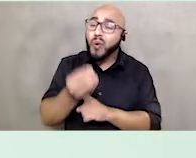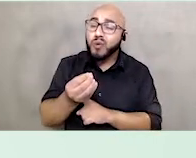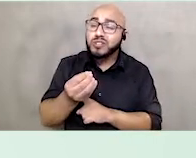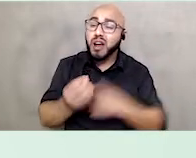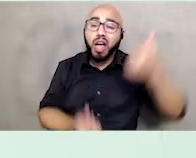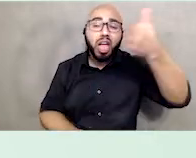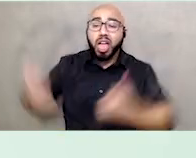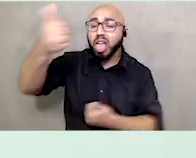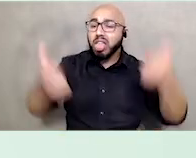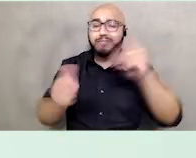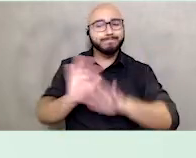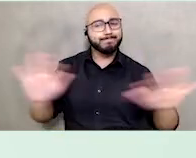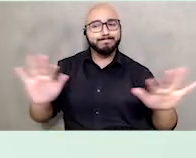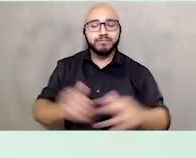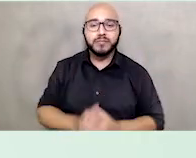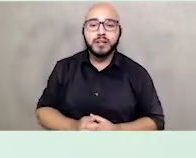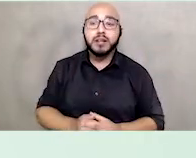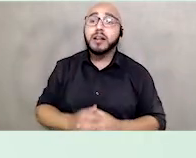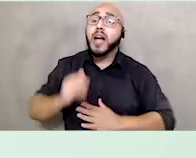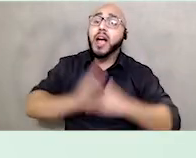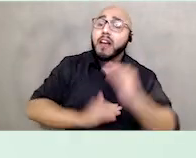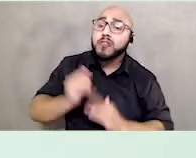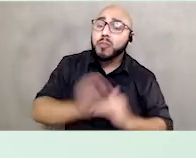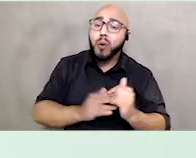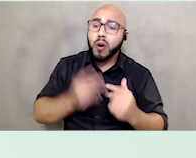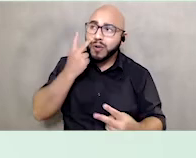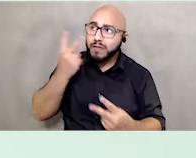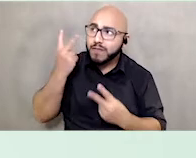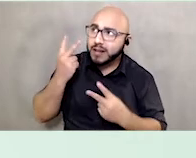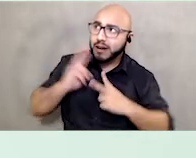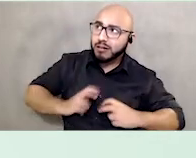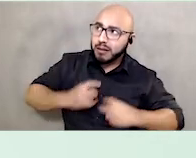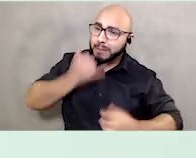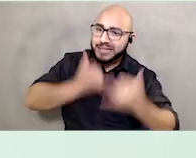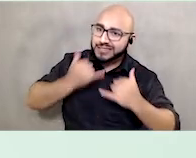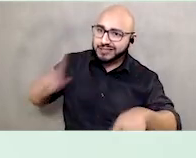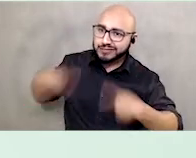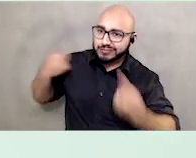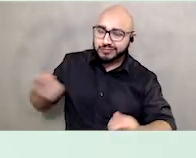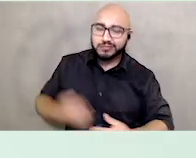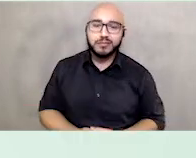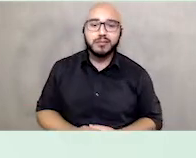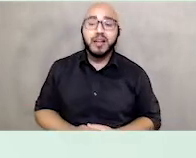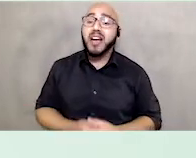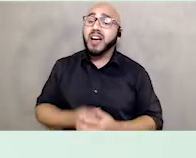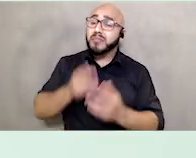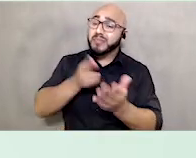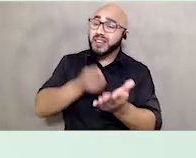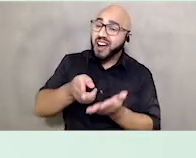Become comfortable with reflecting on and acknowledging mistakes you've made. Be honest when you're not sure about